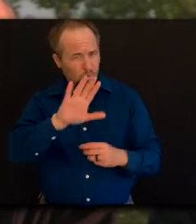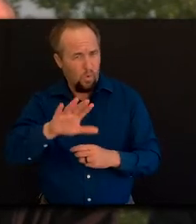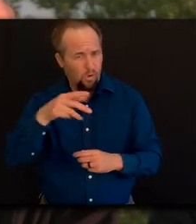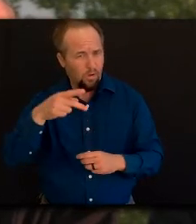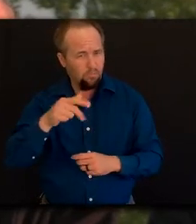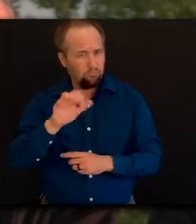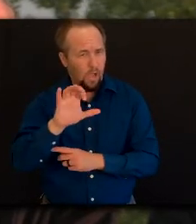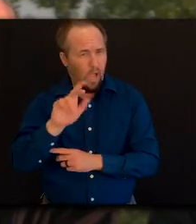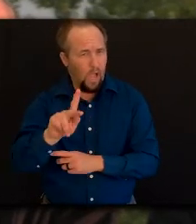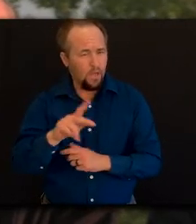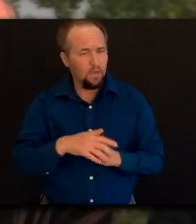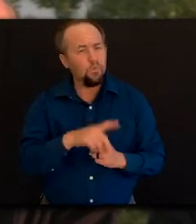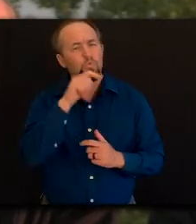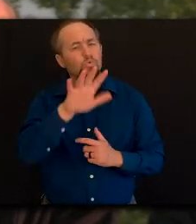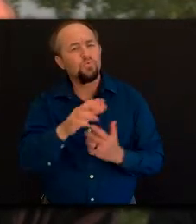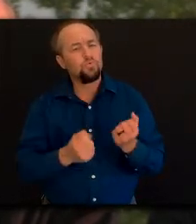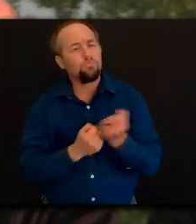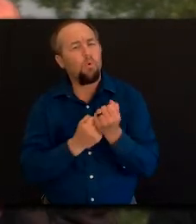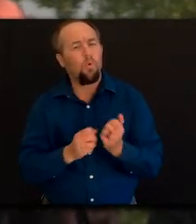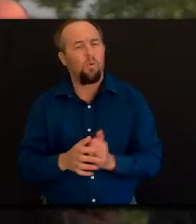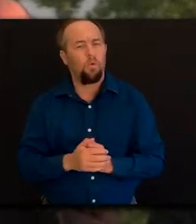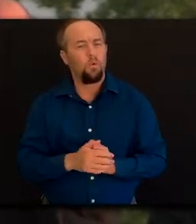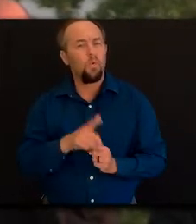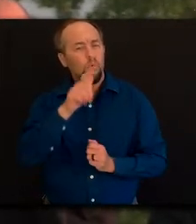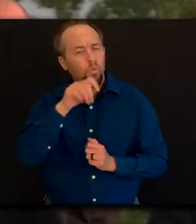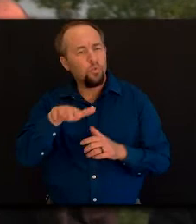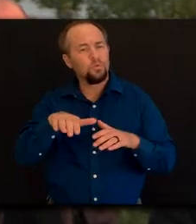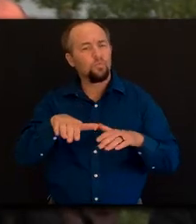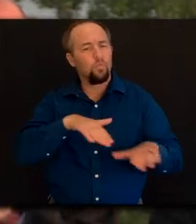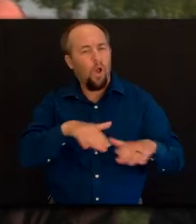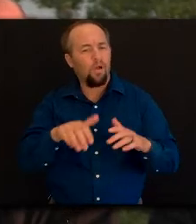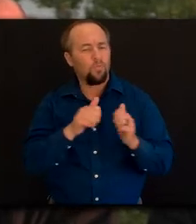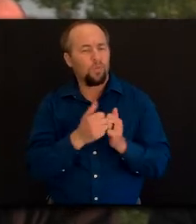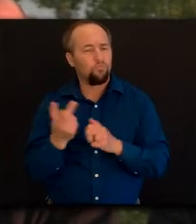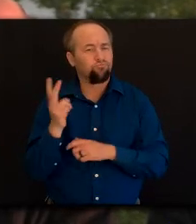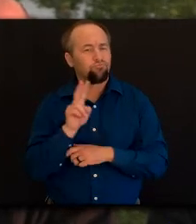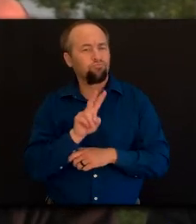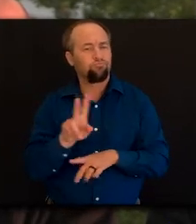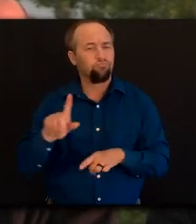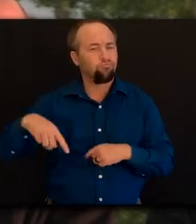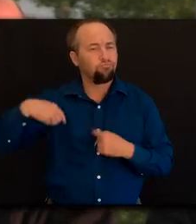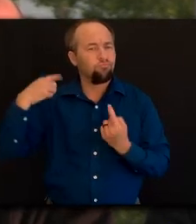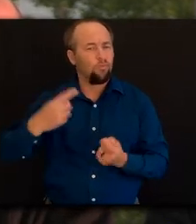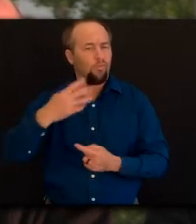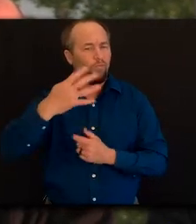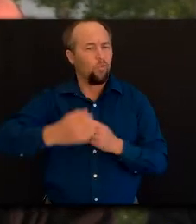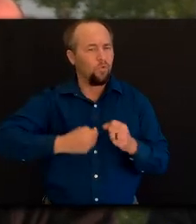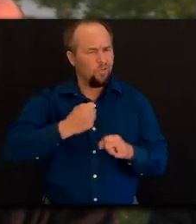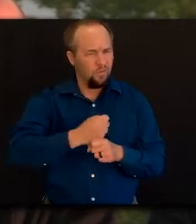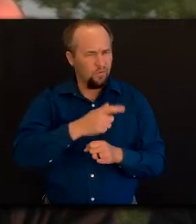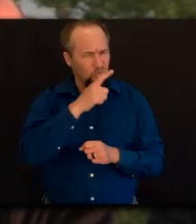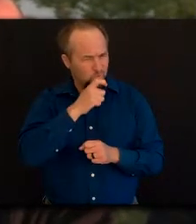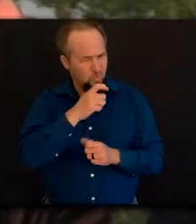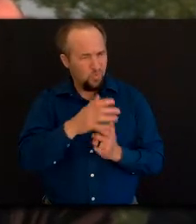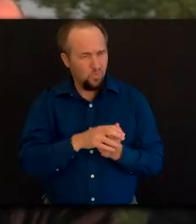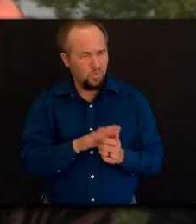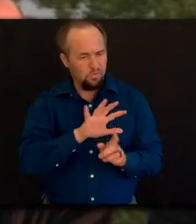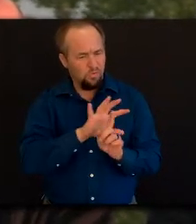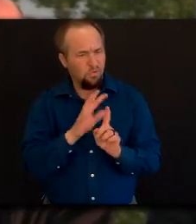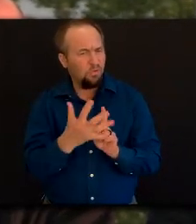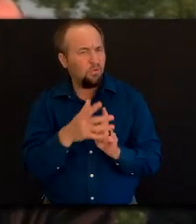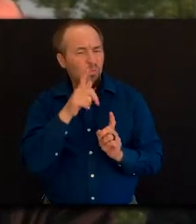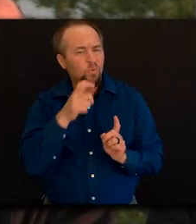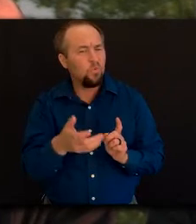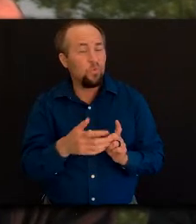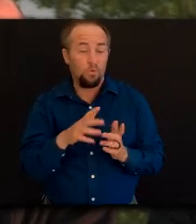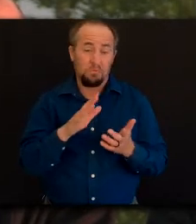Who is your support? Who has walked with you through this four-year experience that we call high school? It could be your parents,